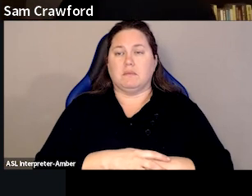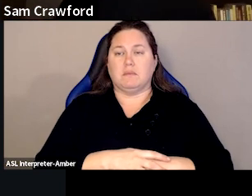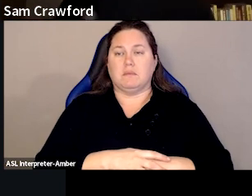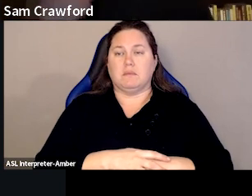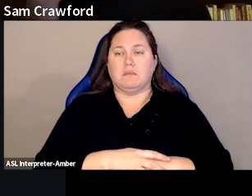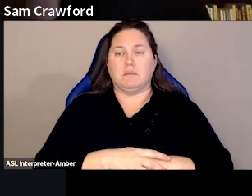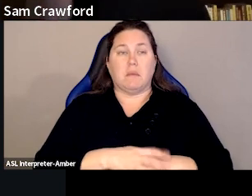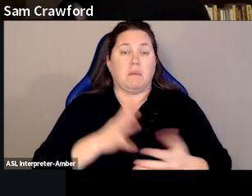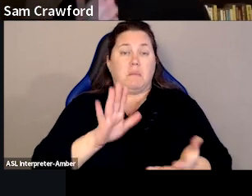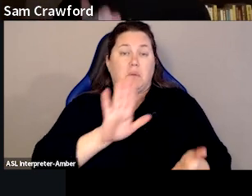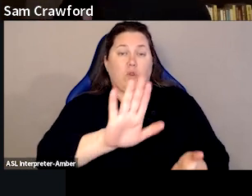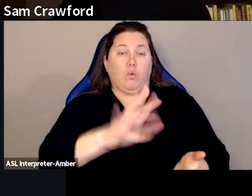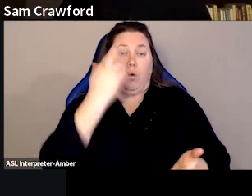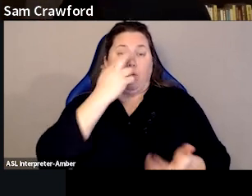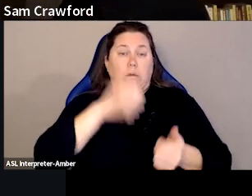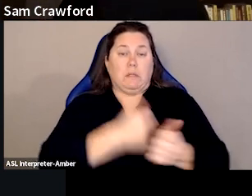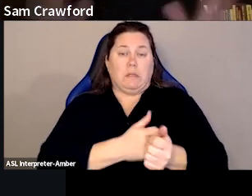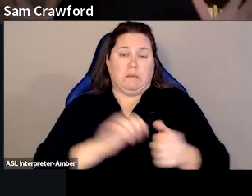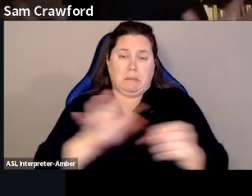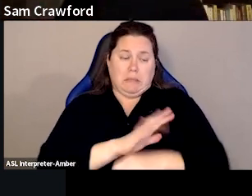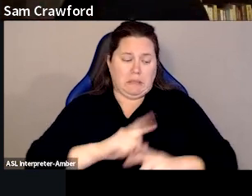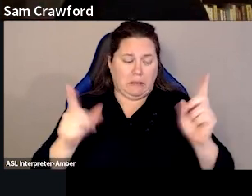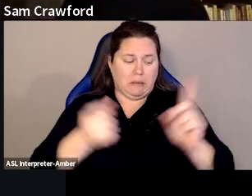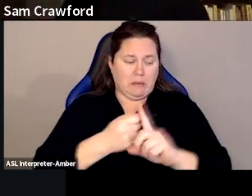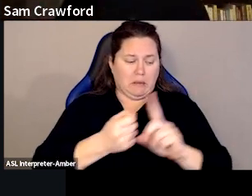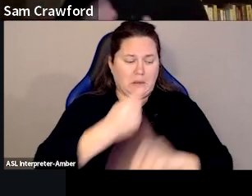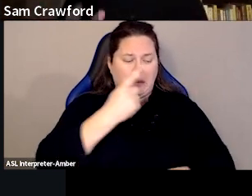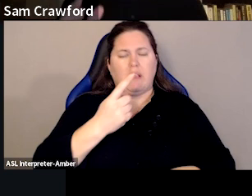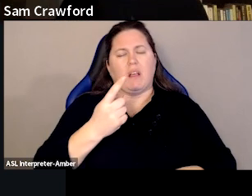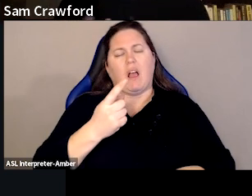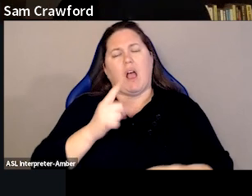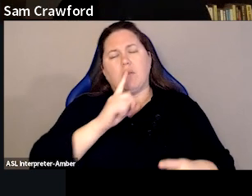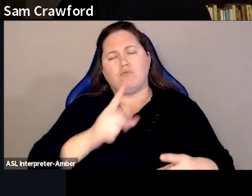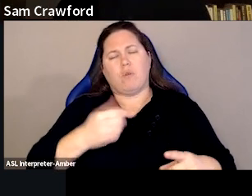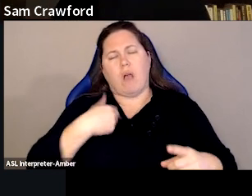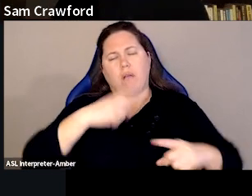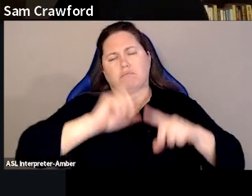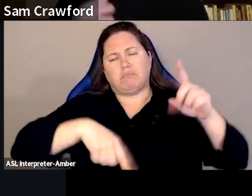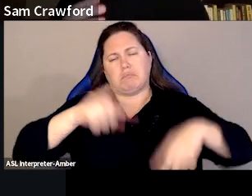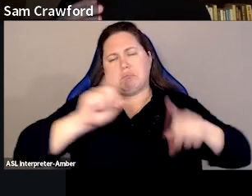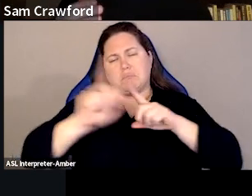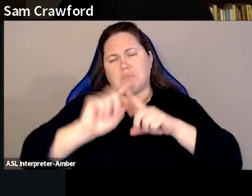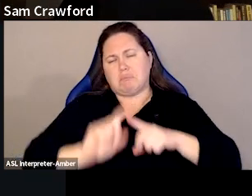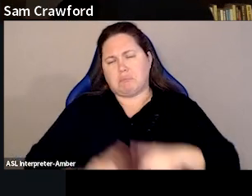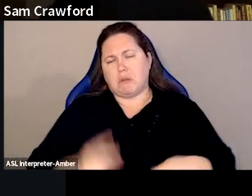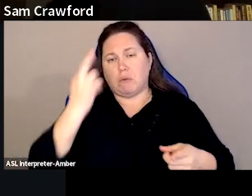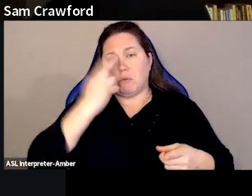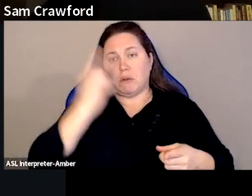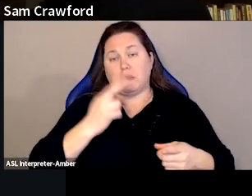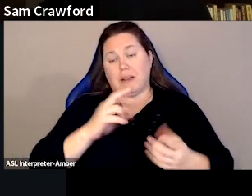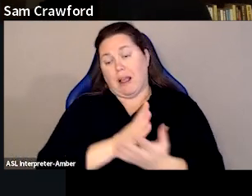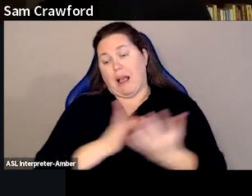different reason. And I know there's going to be tons more reasons, and maybe we can go through them a little bit more in the Q&A at the